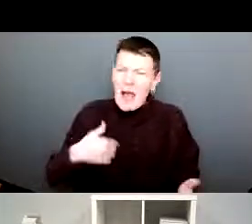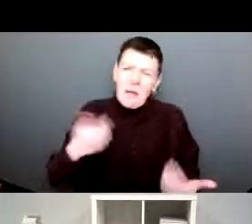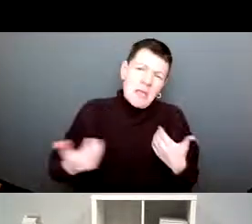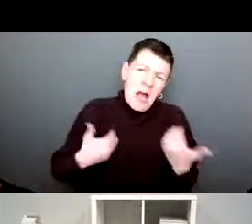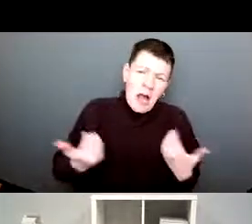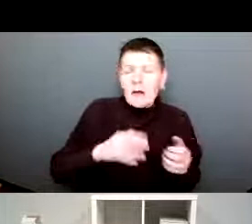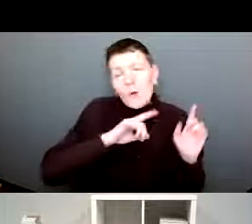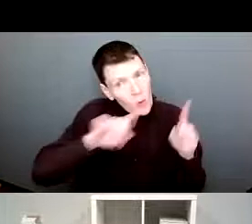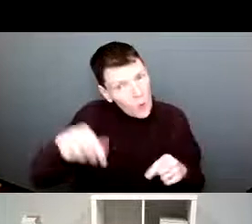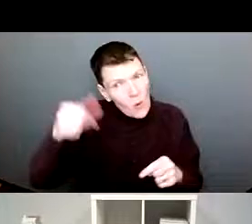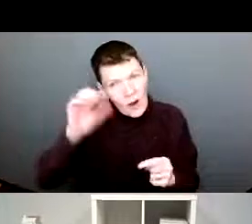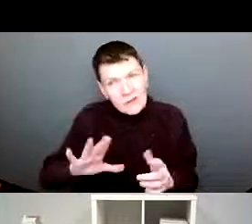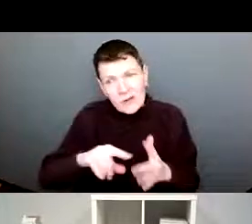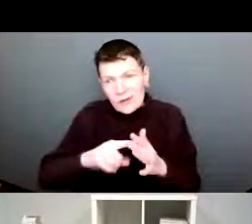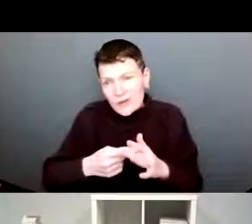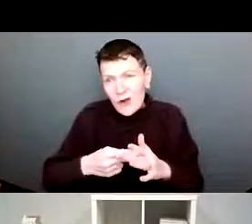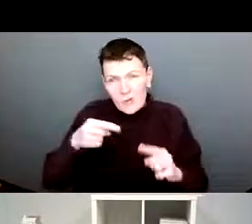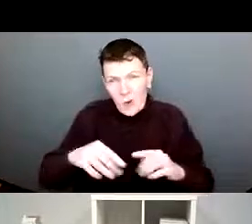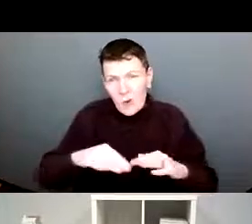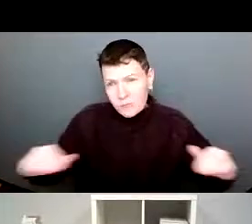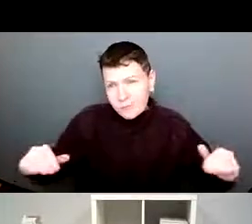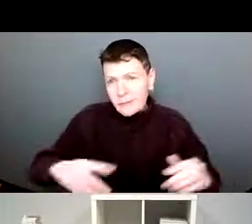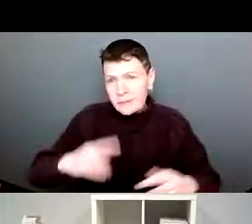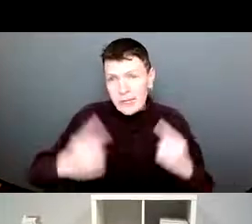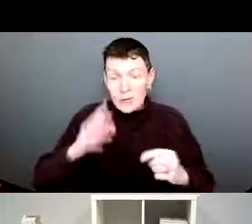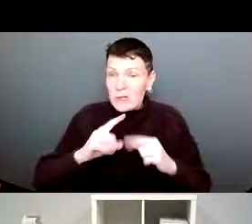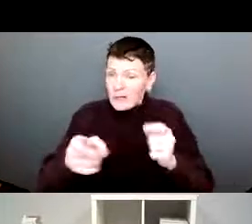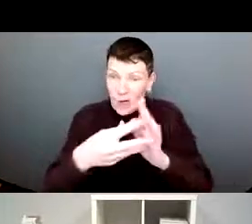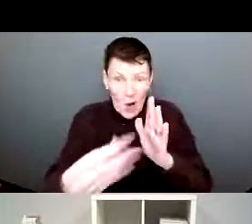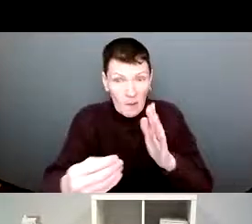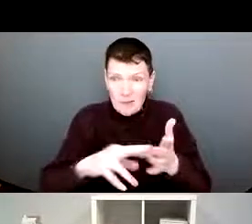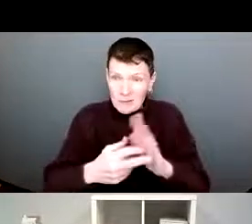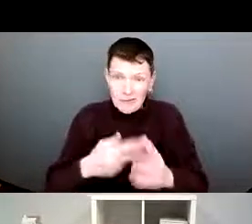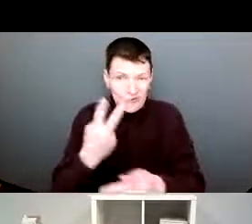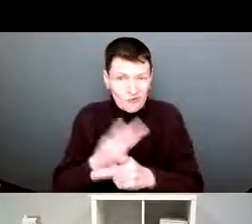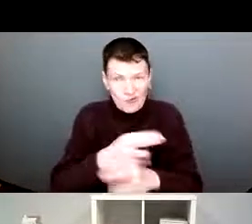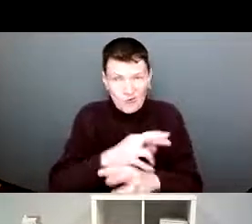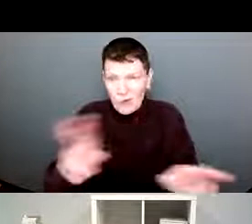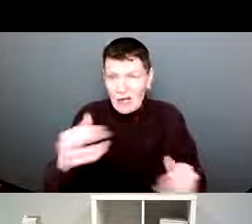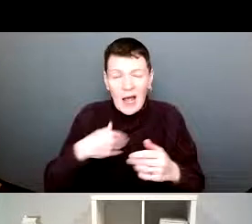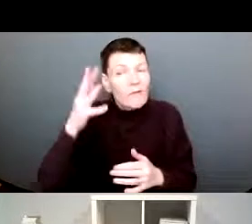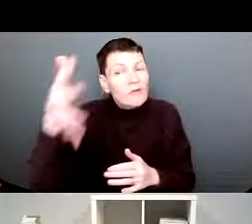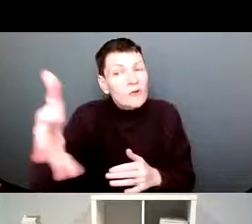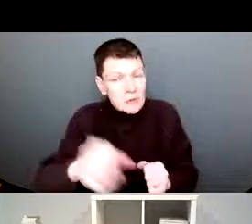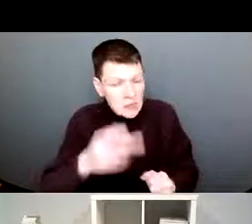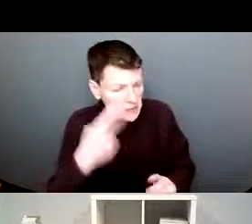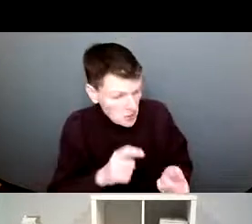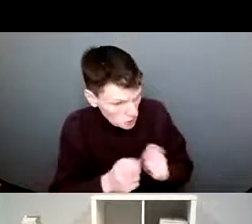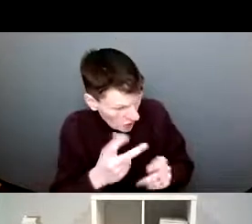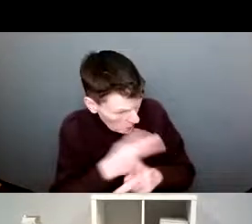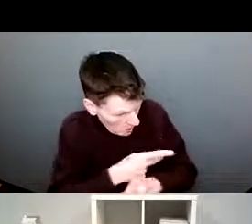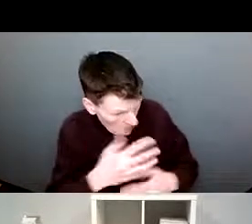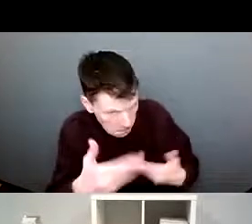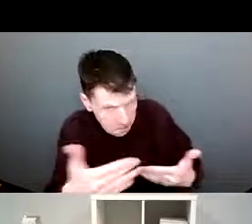audiologist. Audiologists are really good at giving you a copy of your hearing test, so it's always there for you to make reference to in the future.